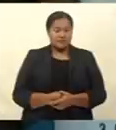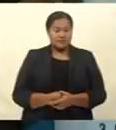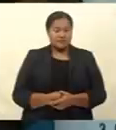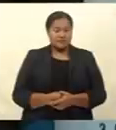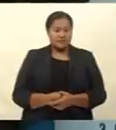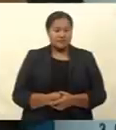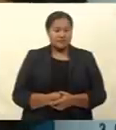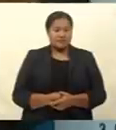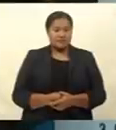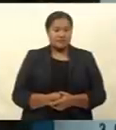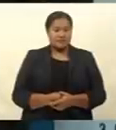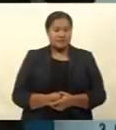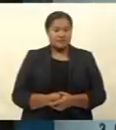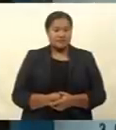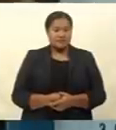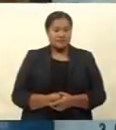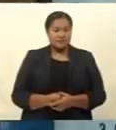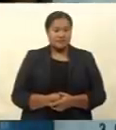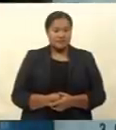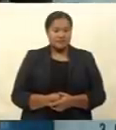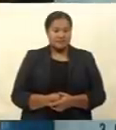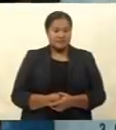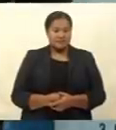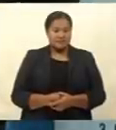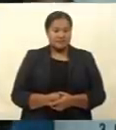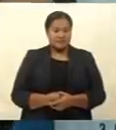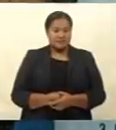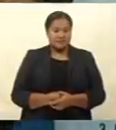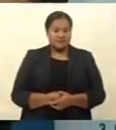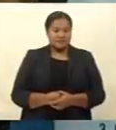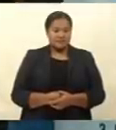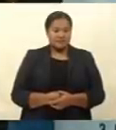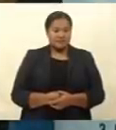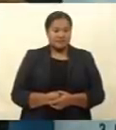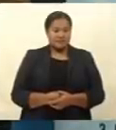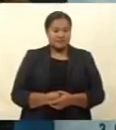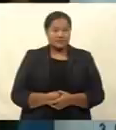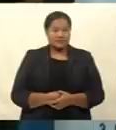Unfortunately, when we went into the lockdown, a huge number of people said they were not prepared.